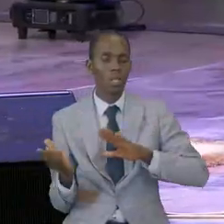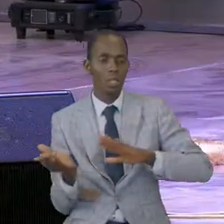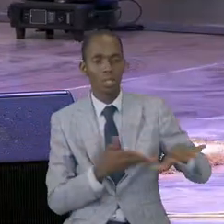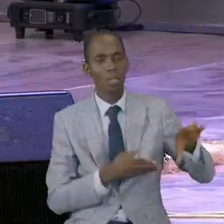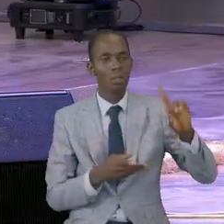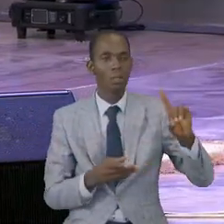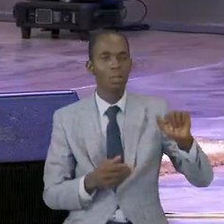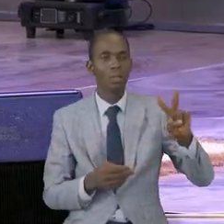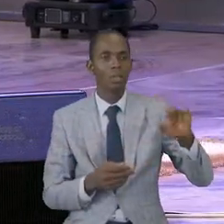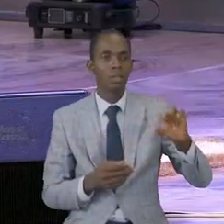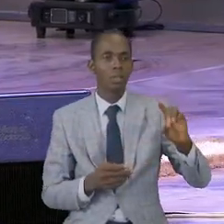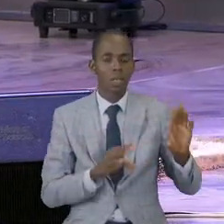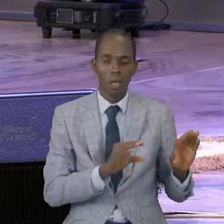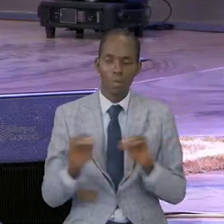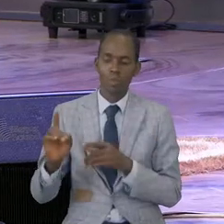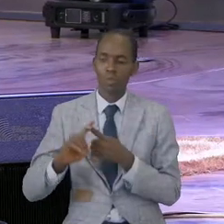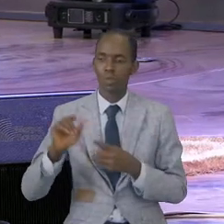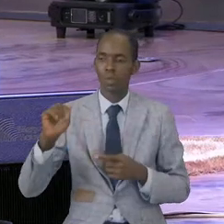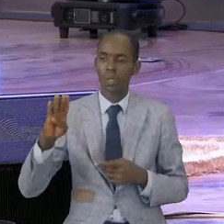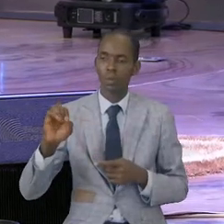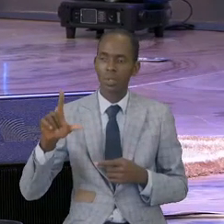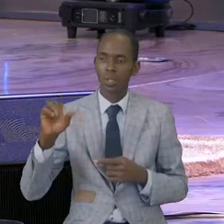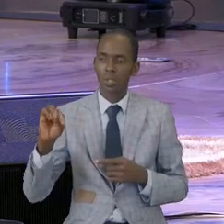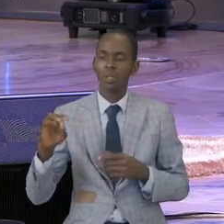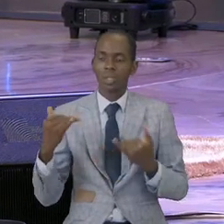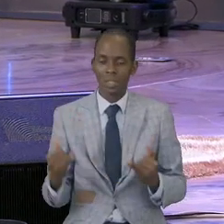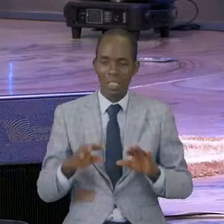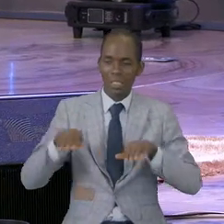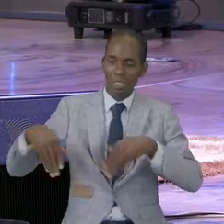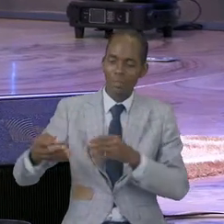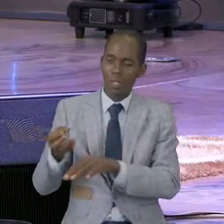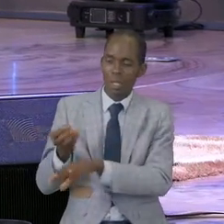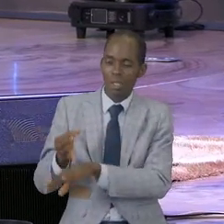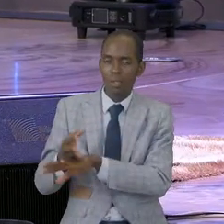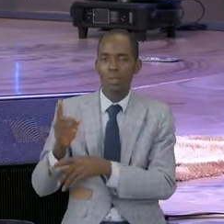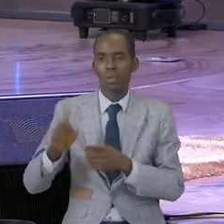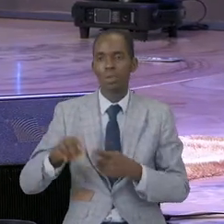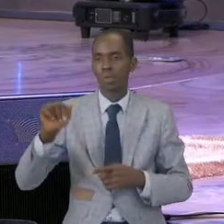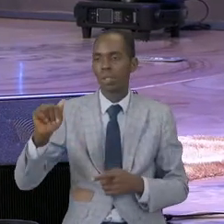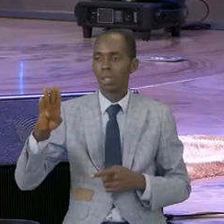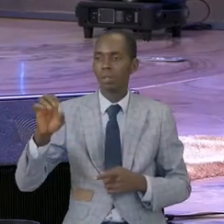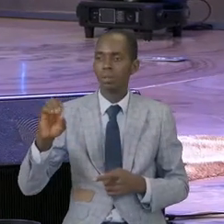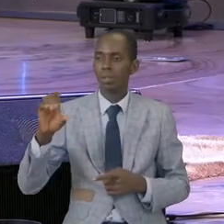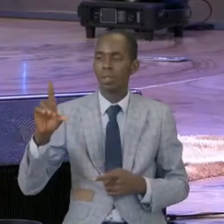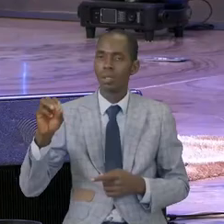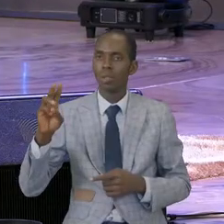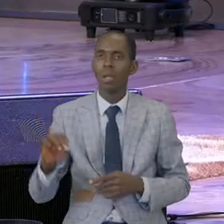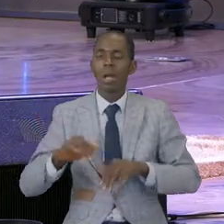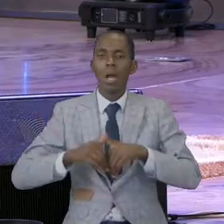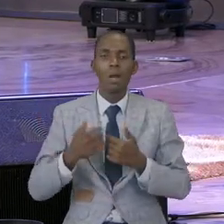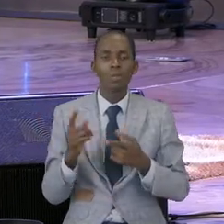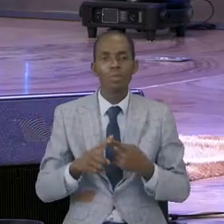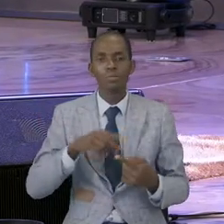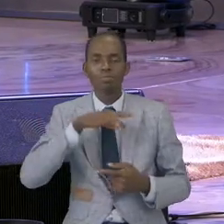Absalom. And he was now the one counseling Absalom how to defile the